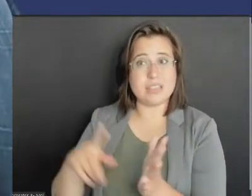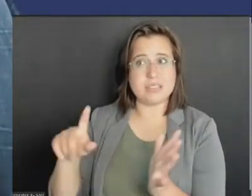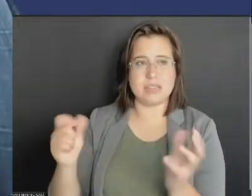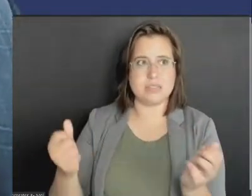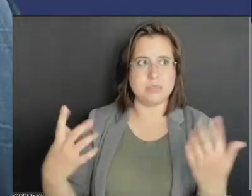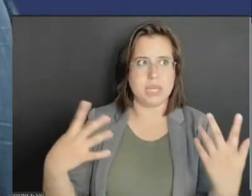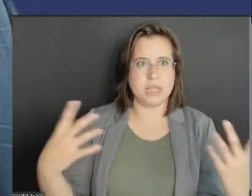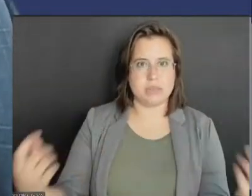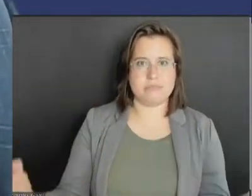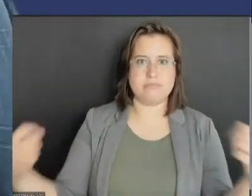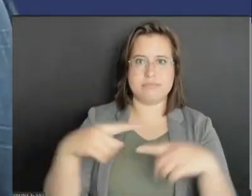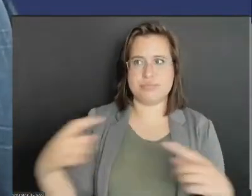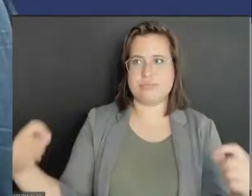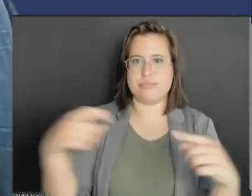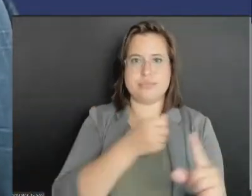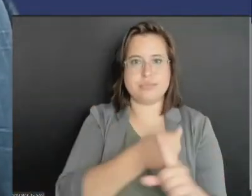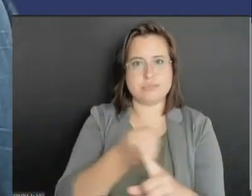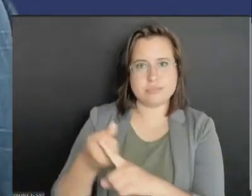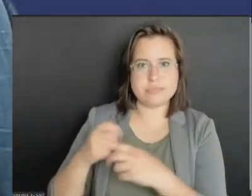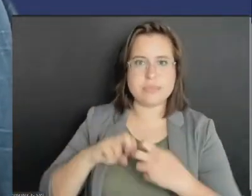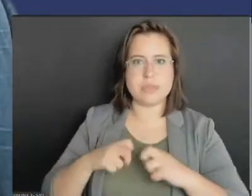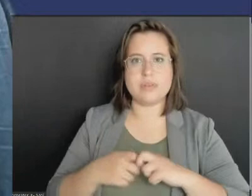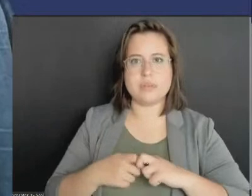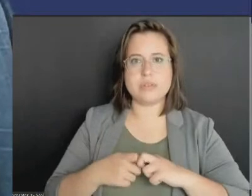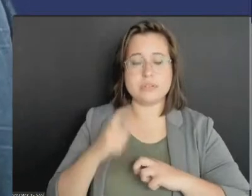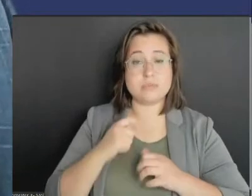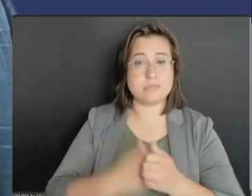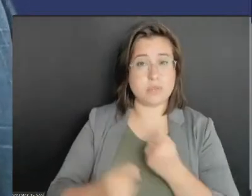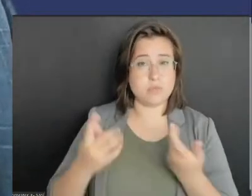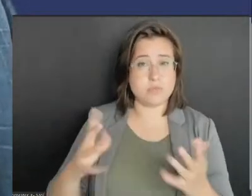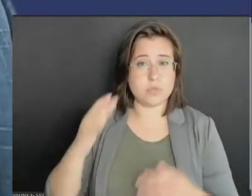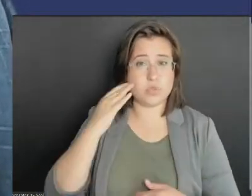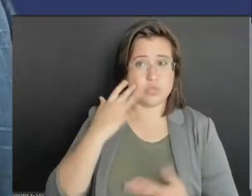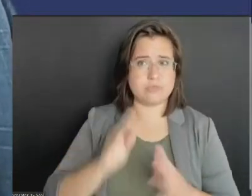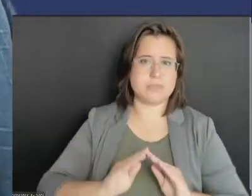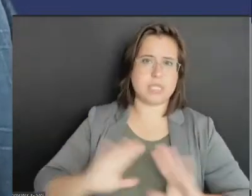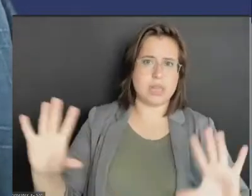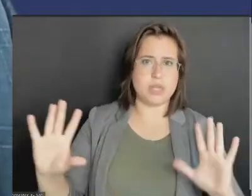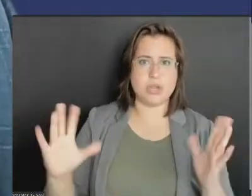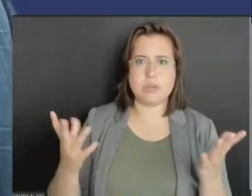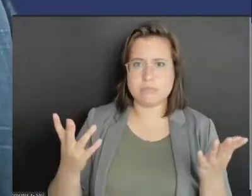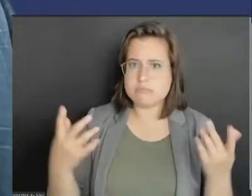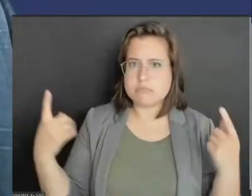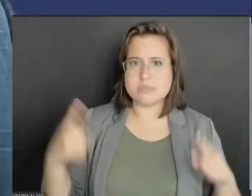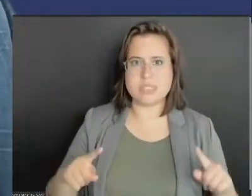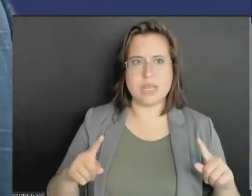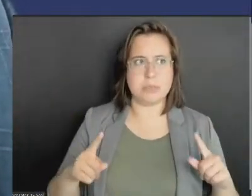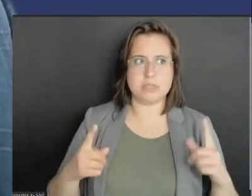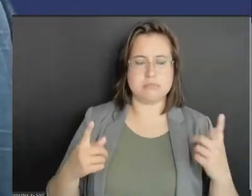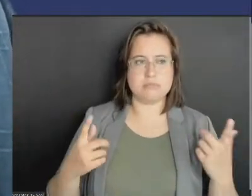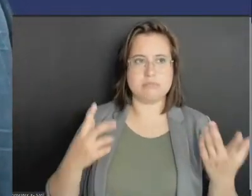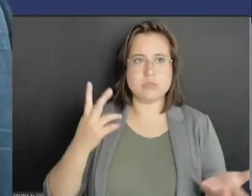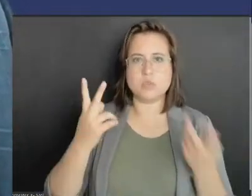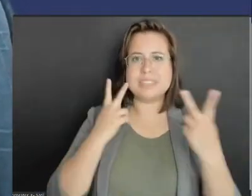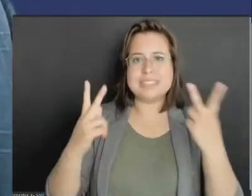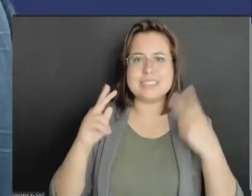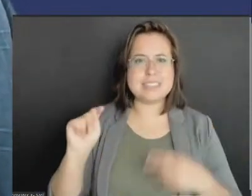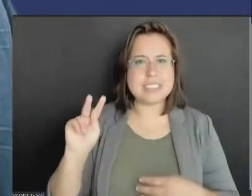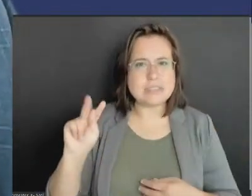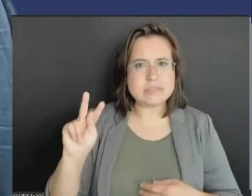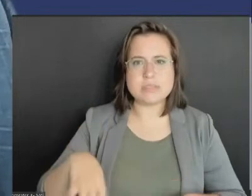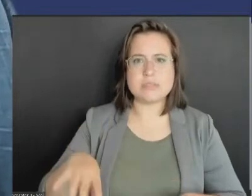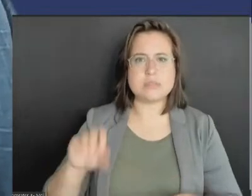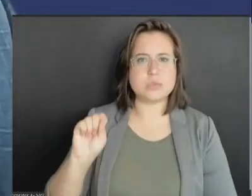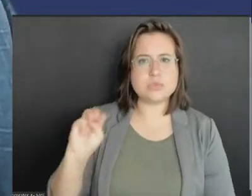I think everyone we now know, and it is quite evident that it is played out across television sets, on social media,